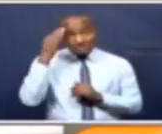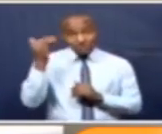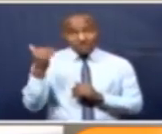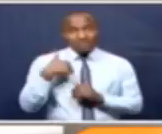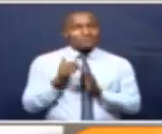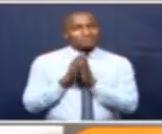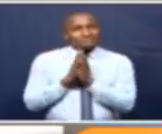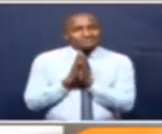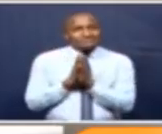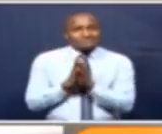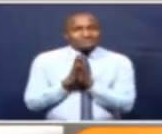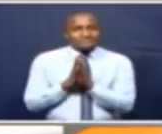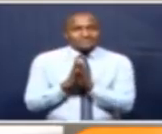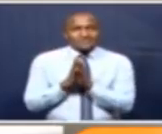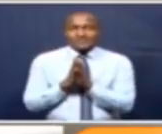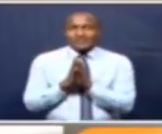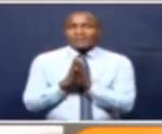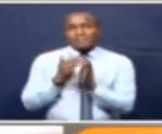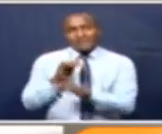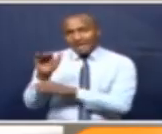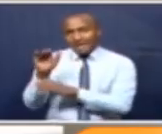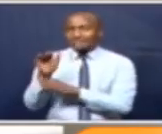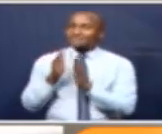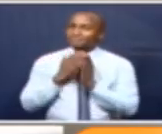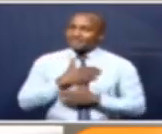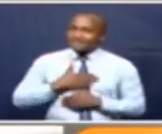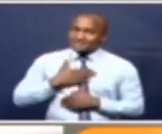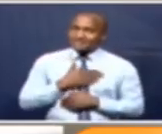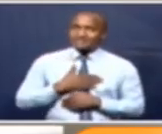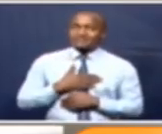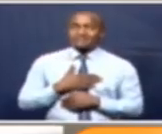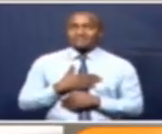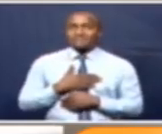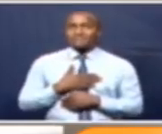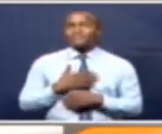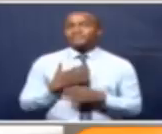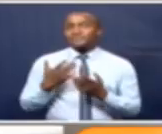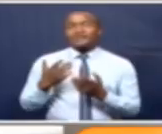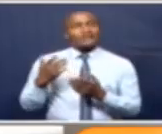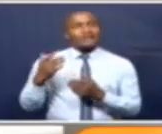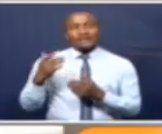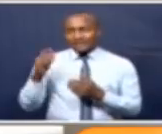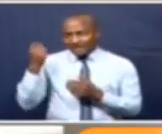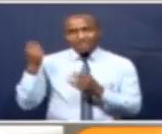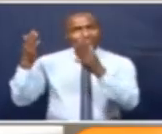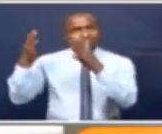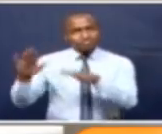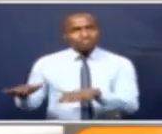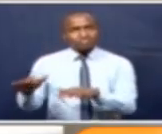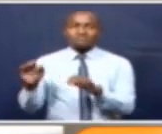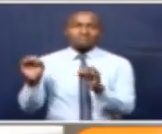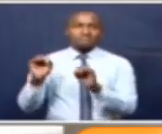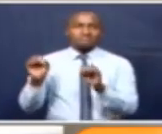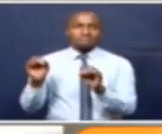today. You know, when I'm speaking out, I'm pleading and saying, let's not let that beautiful country collapse. Our leaders need to come